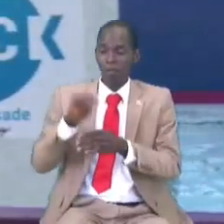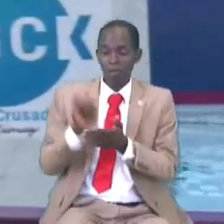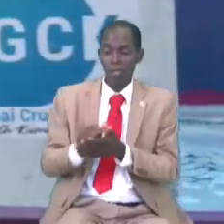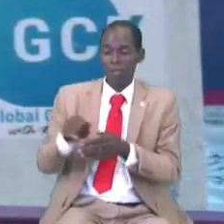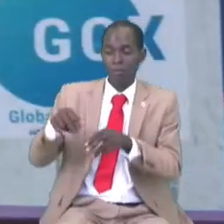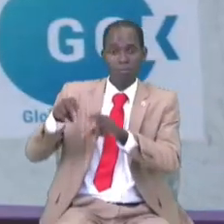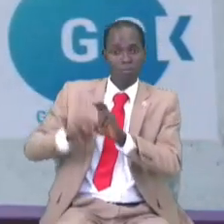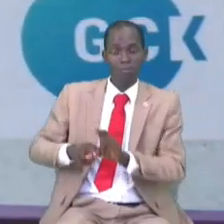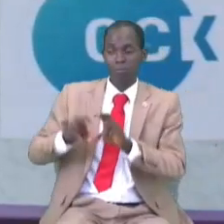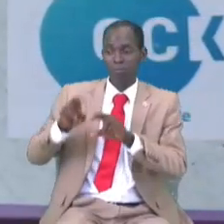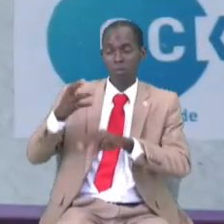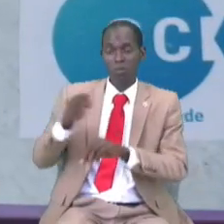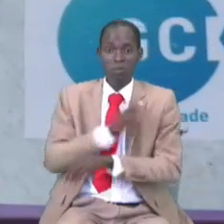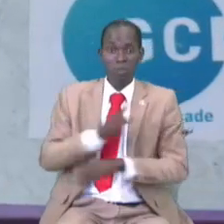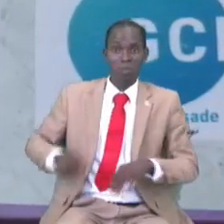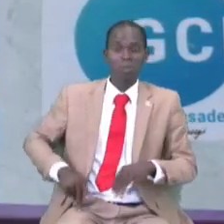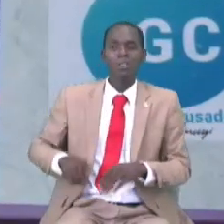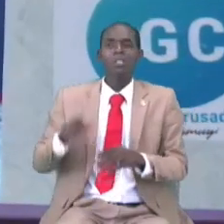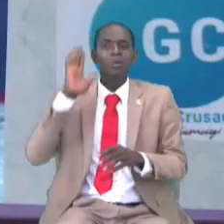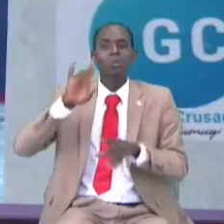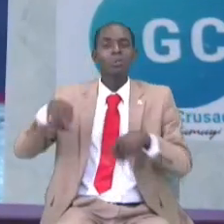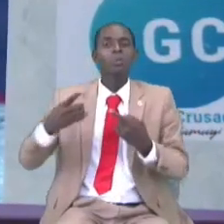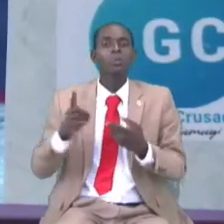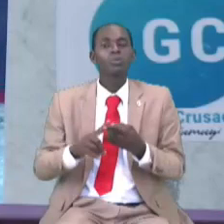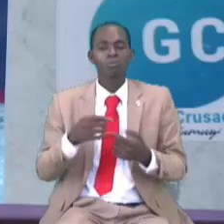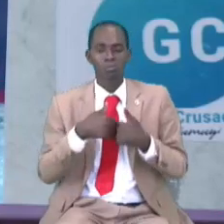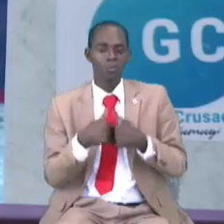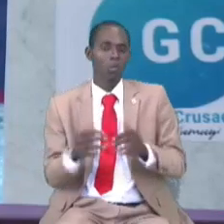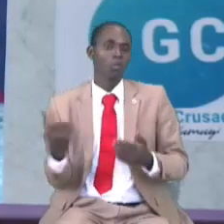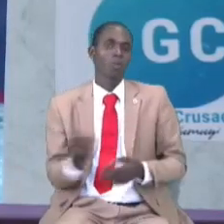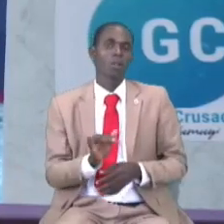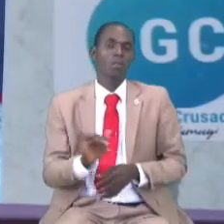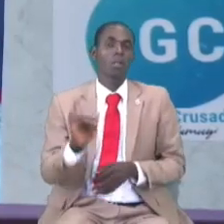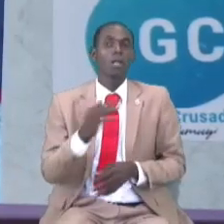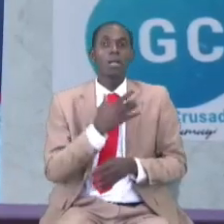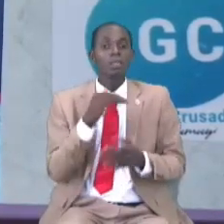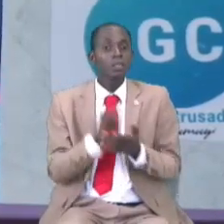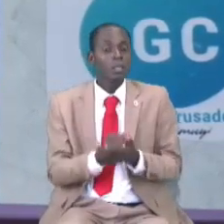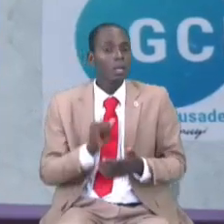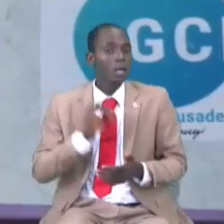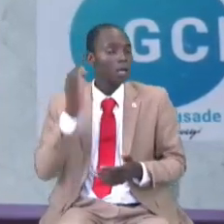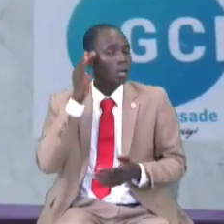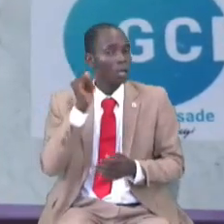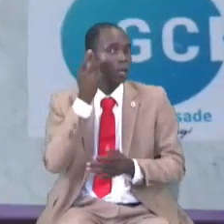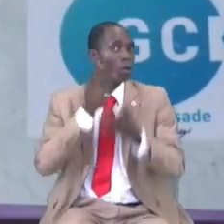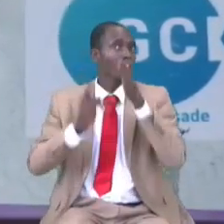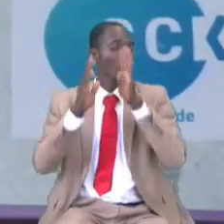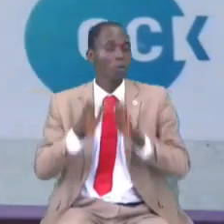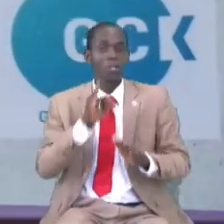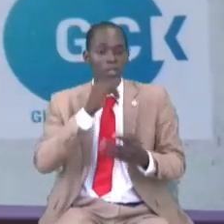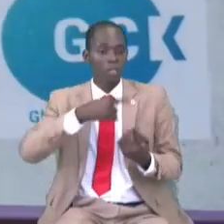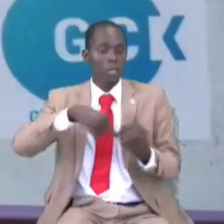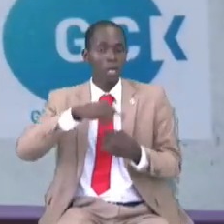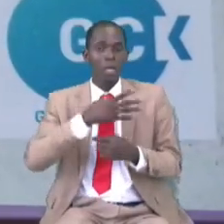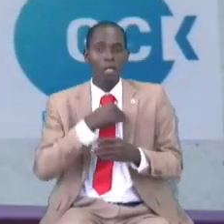a prophet is in town, and the word has come from the Lord. You know our wickedness. You know our violence,